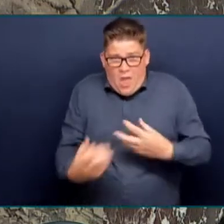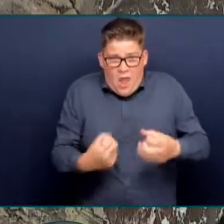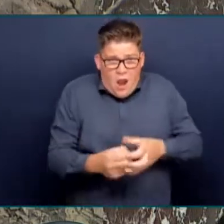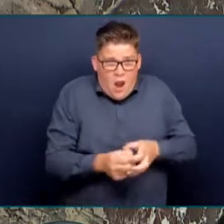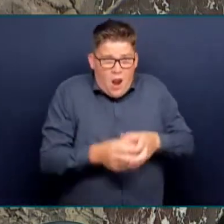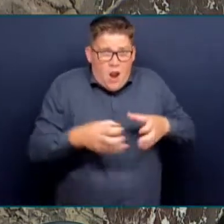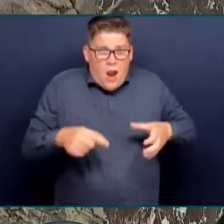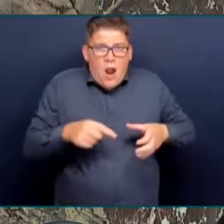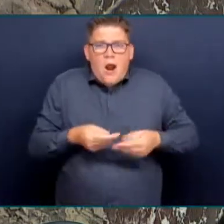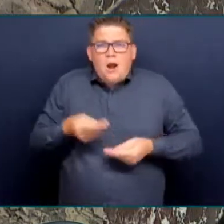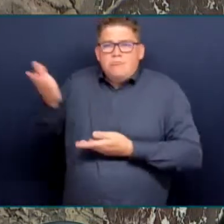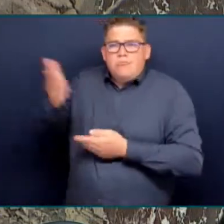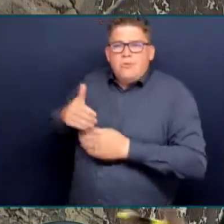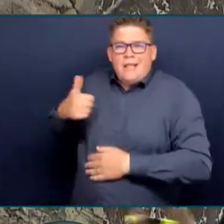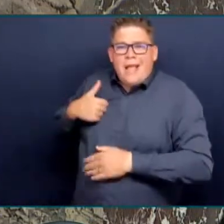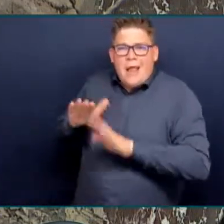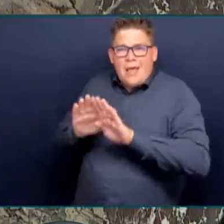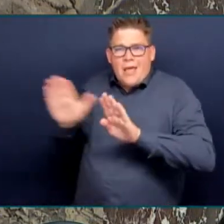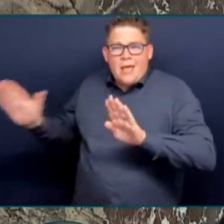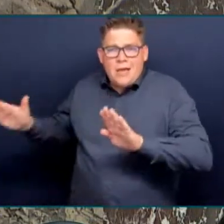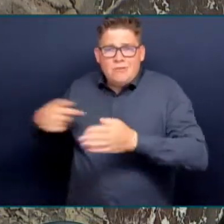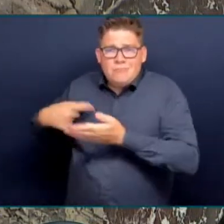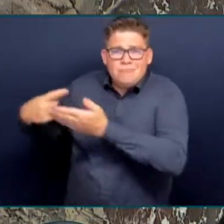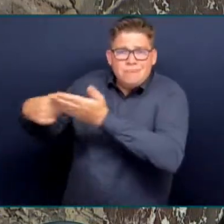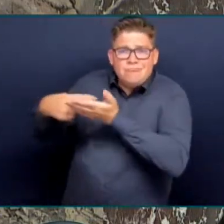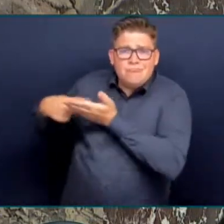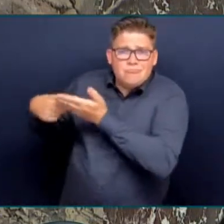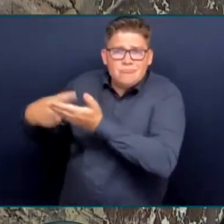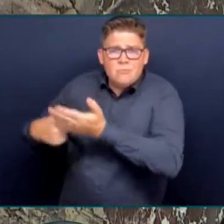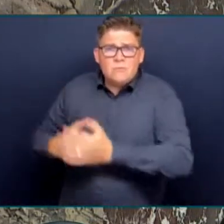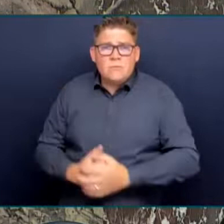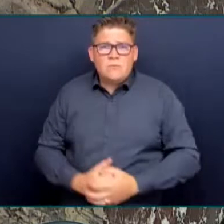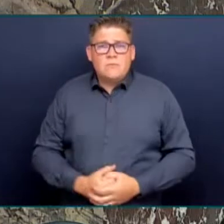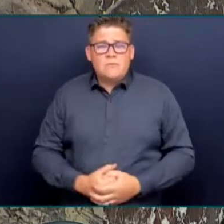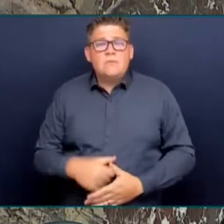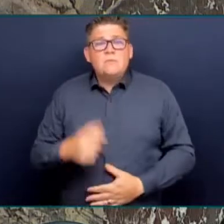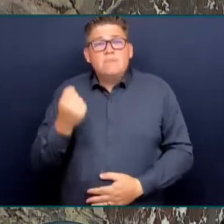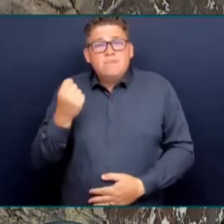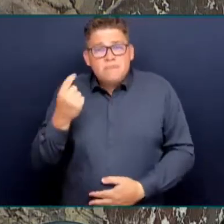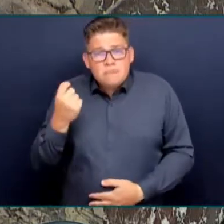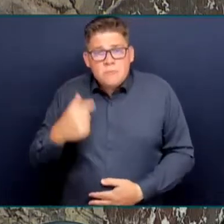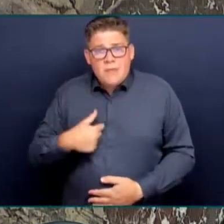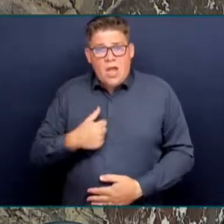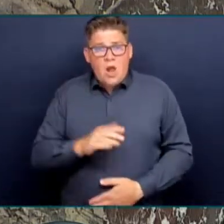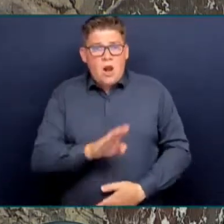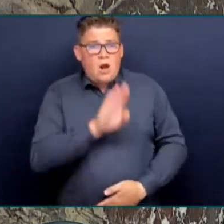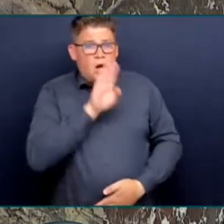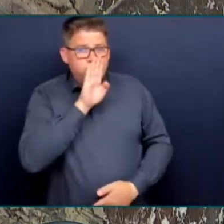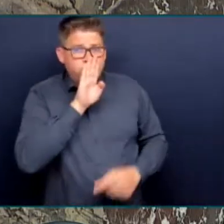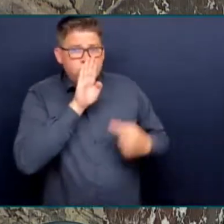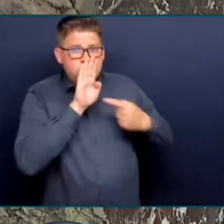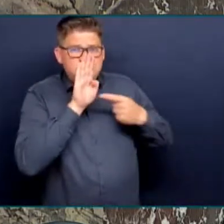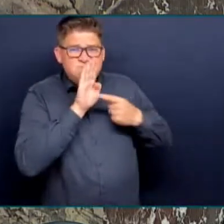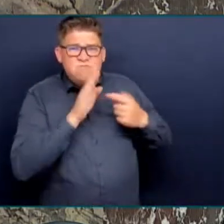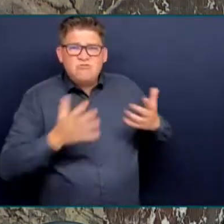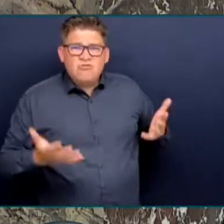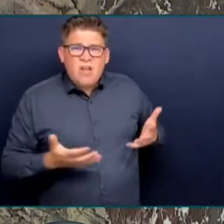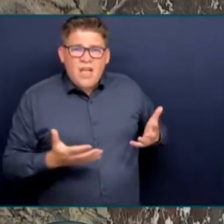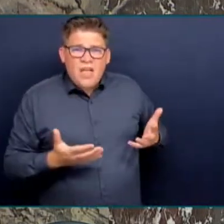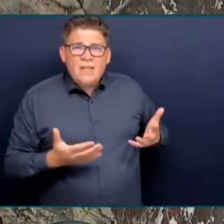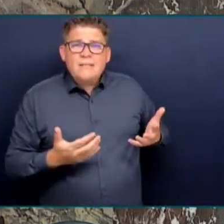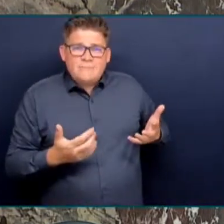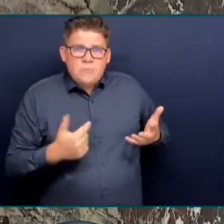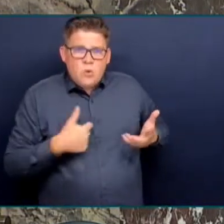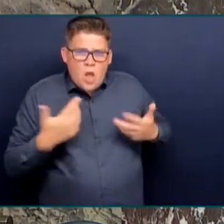Speaker. The challenge is, of course, that we have already seen tremendous collaboration on some significant issues on all sides of this